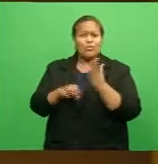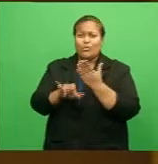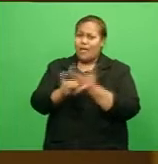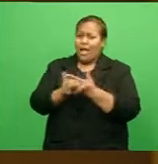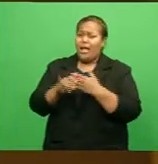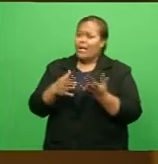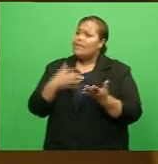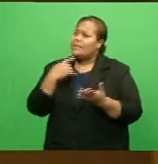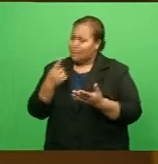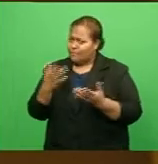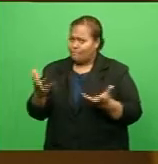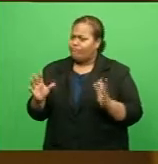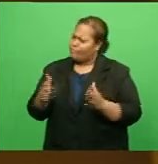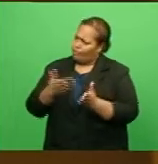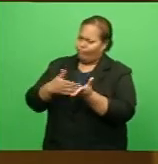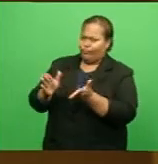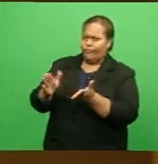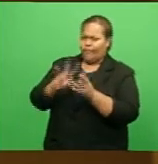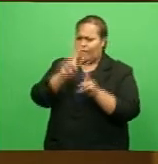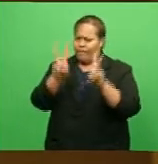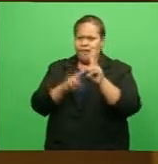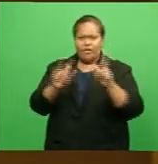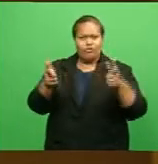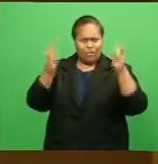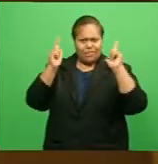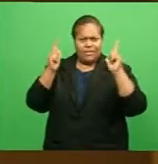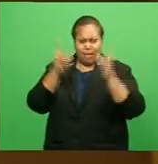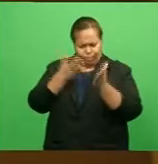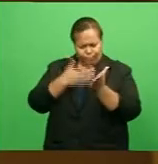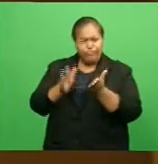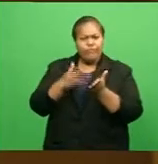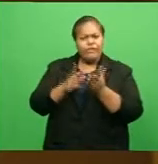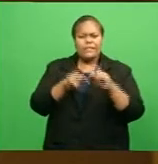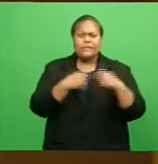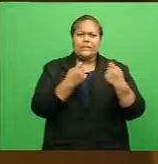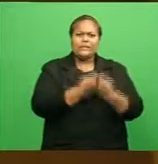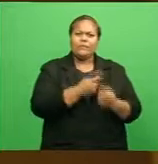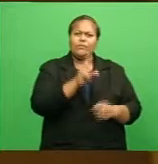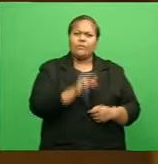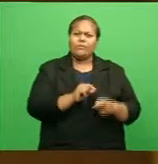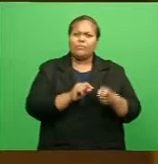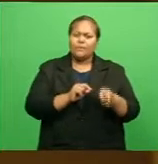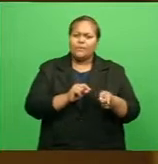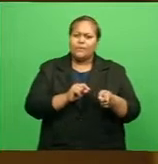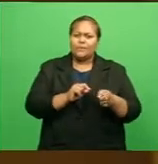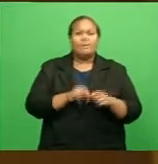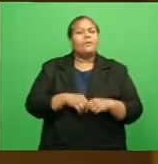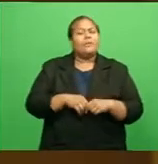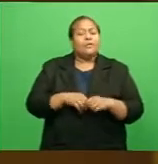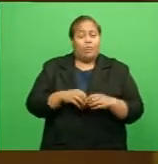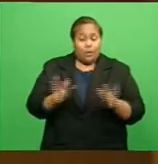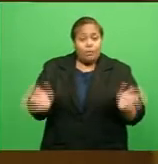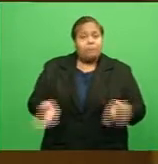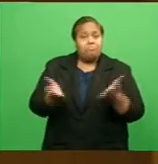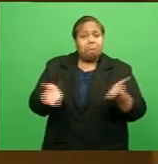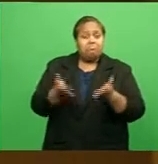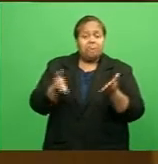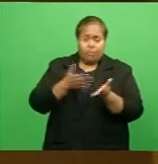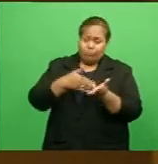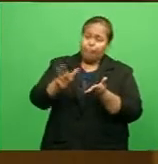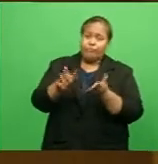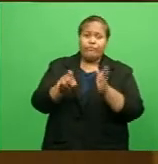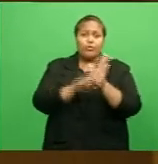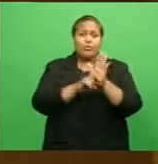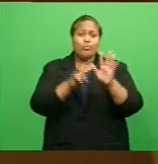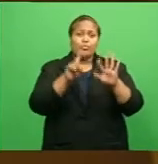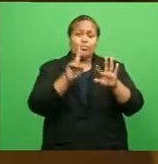the Vice-Chancellor and his team are doing, and we strongly endorse a restructure. They said, you